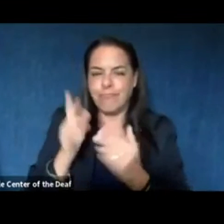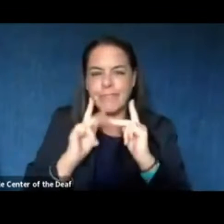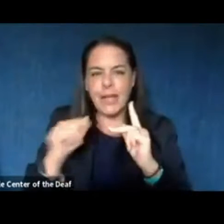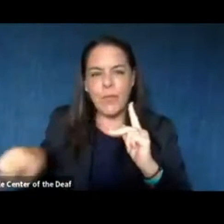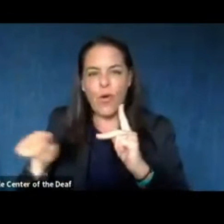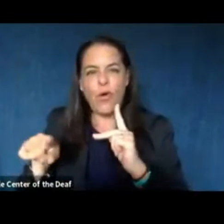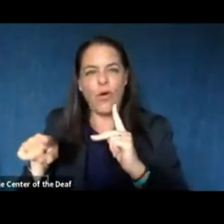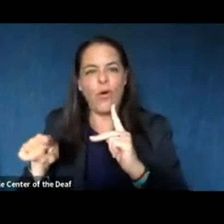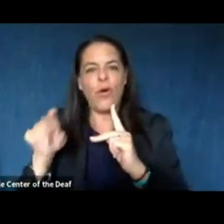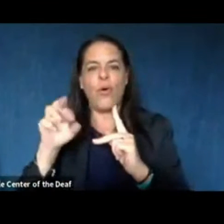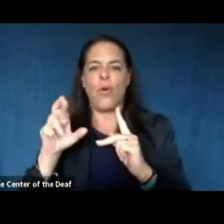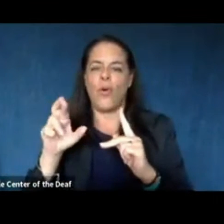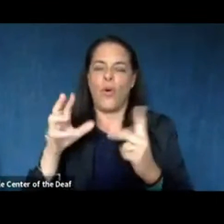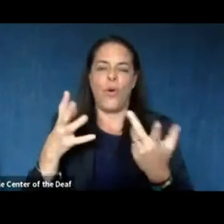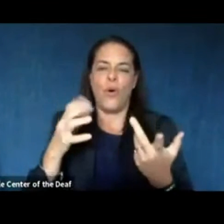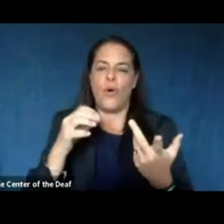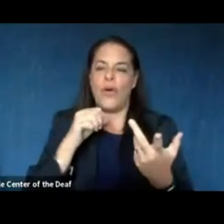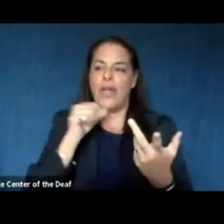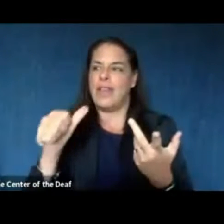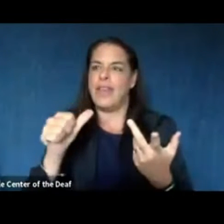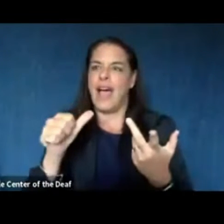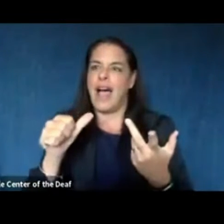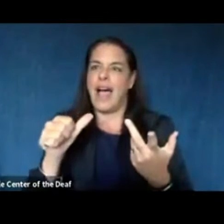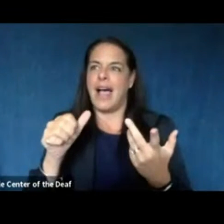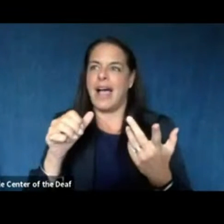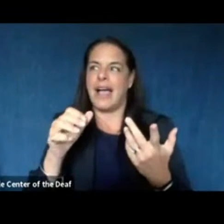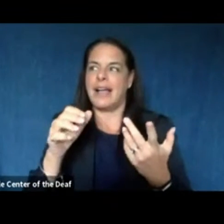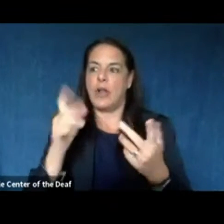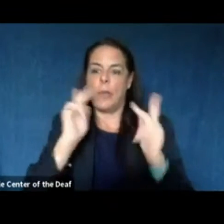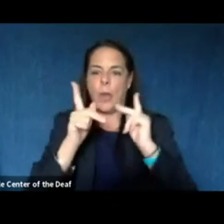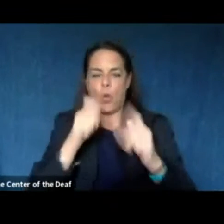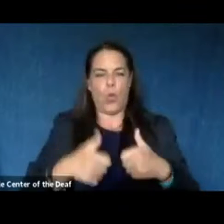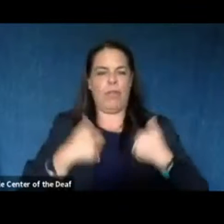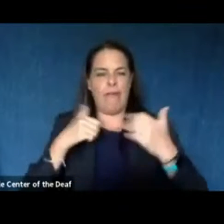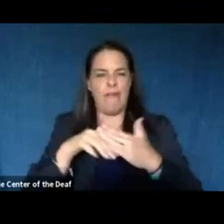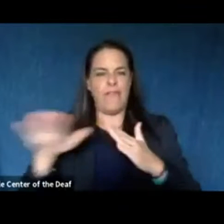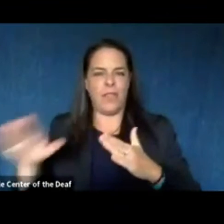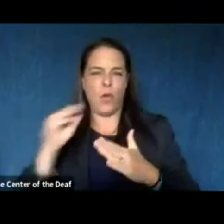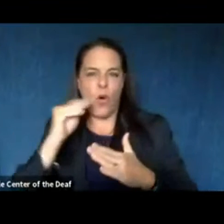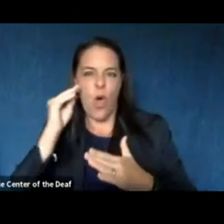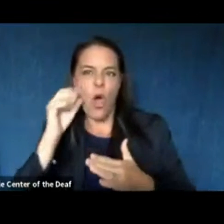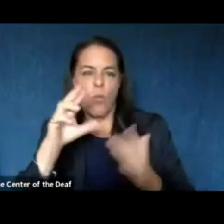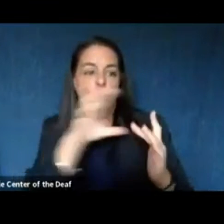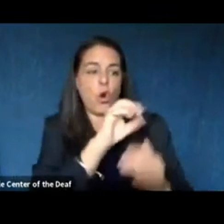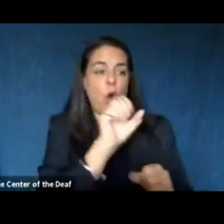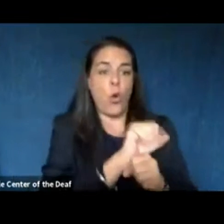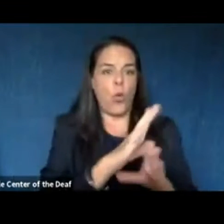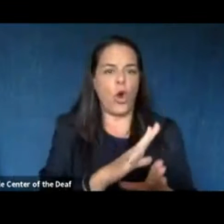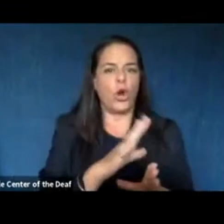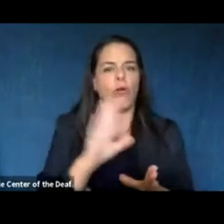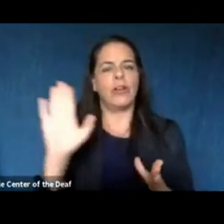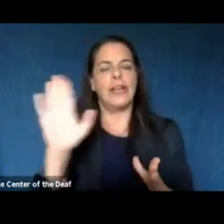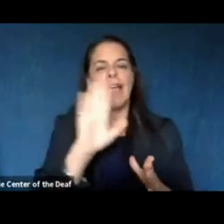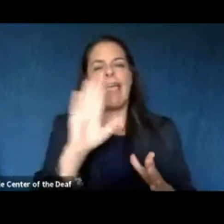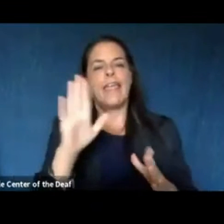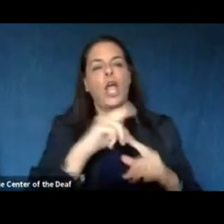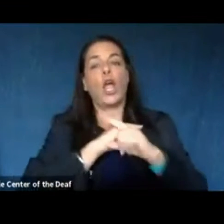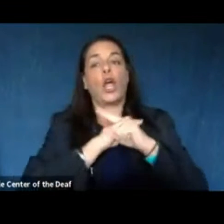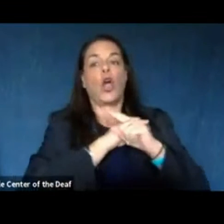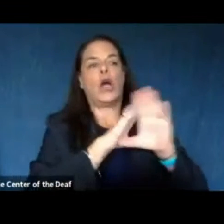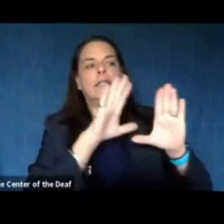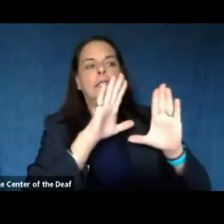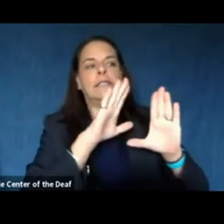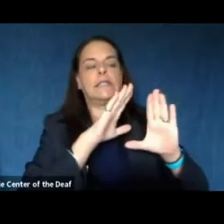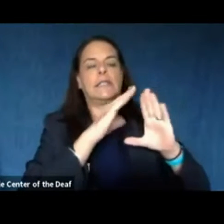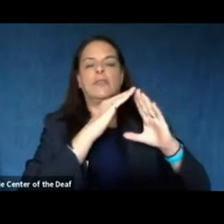they're non-household family contacts or their coworkers. It's that letting the guard down of those people that we're